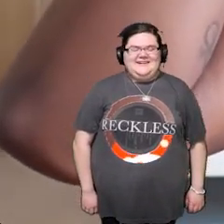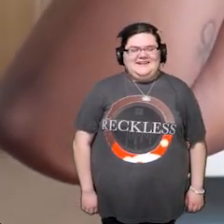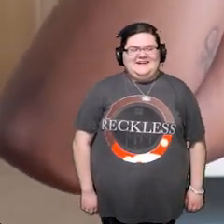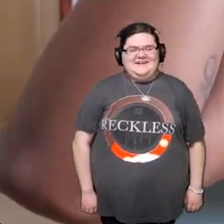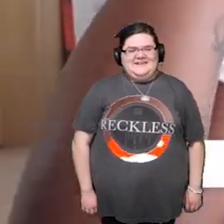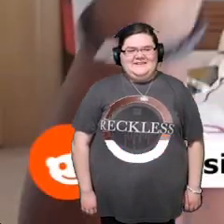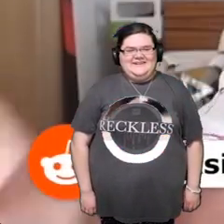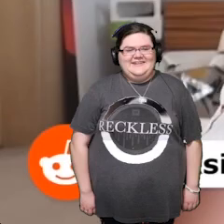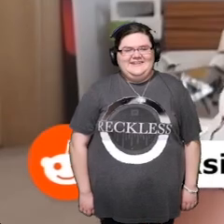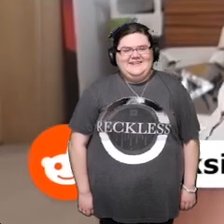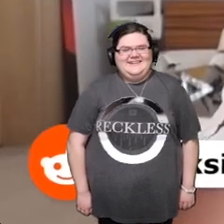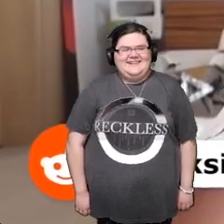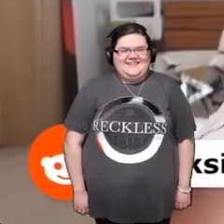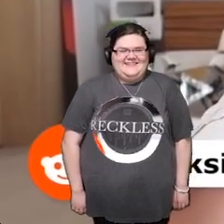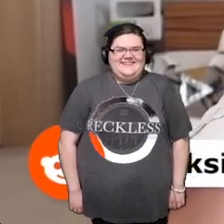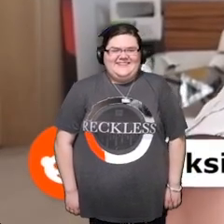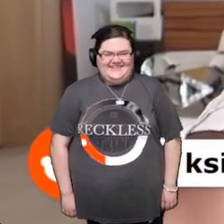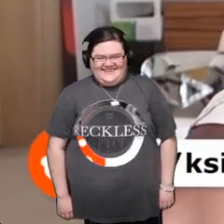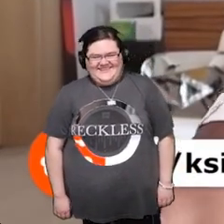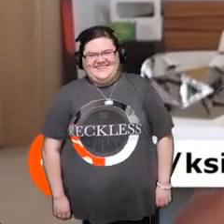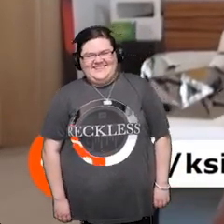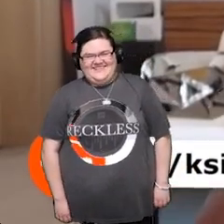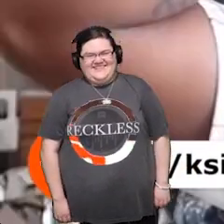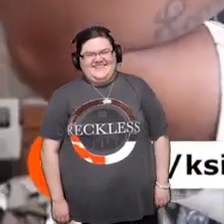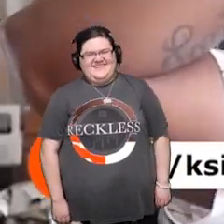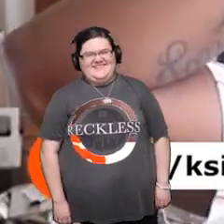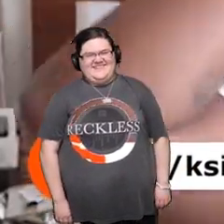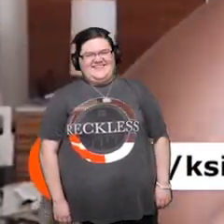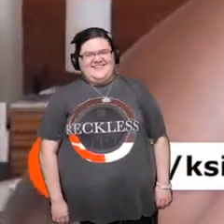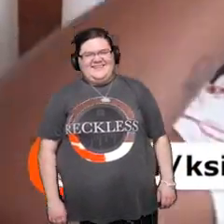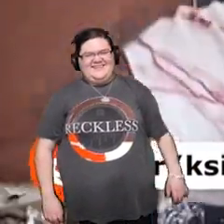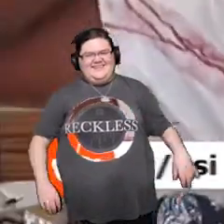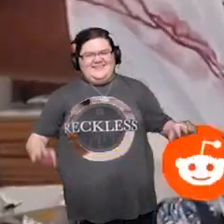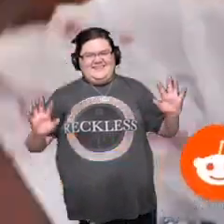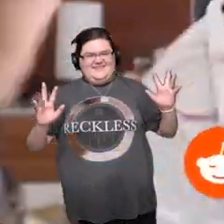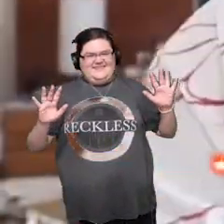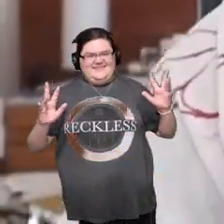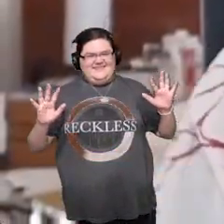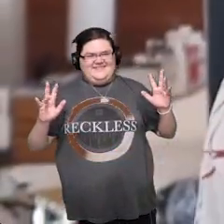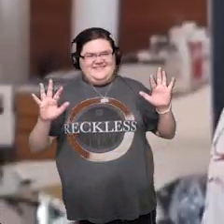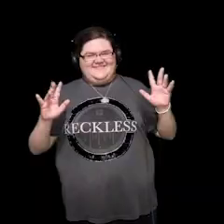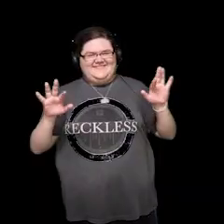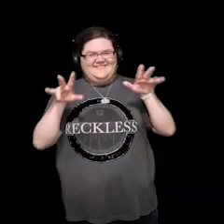this has been your boy Kiss Out of GWT. I'll see you lot in a bit. Take care.